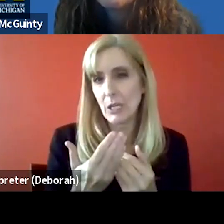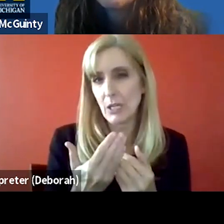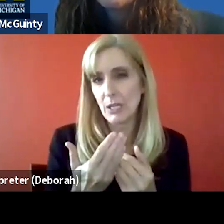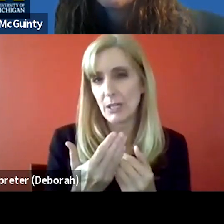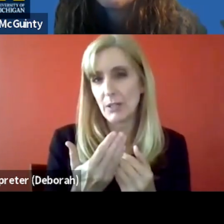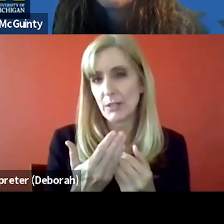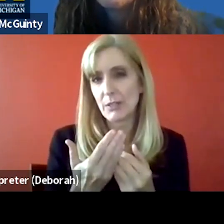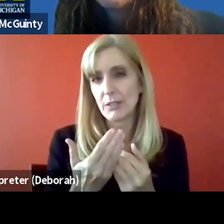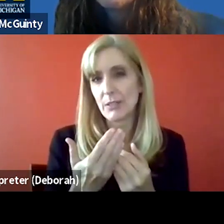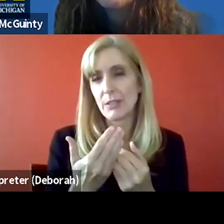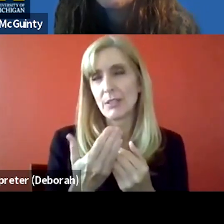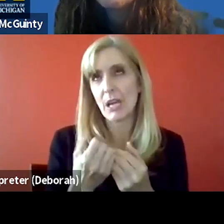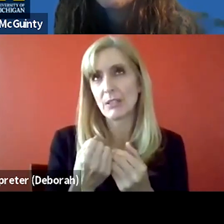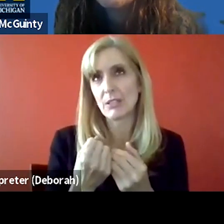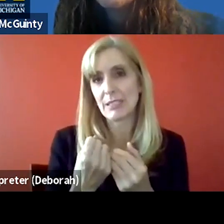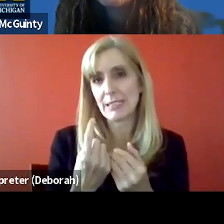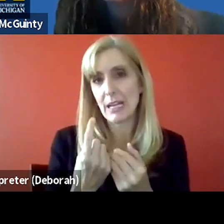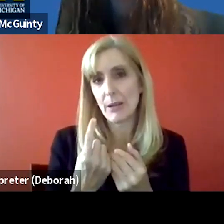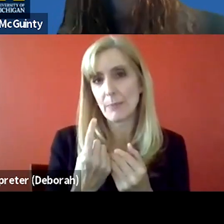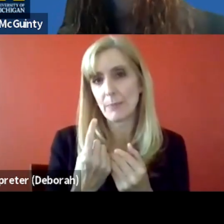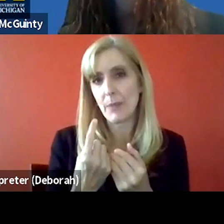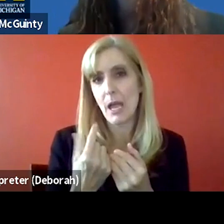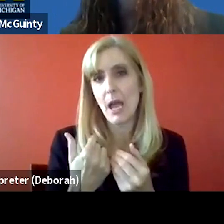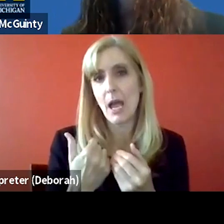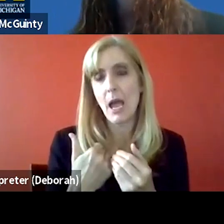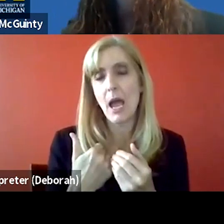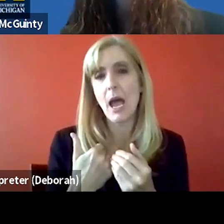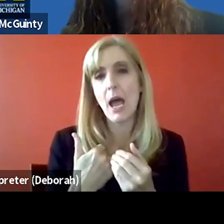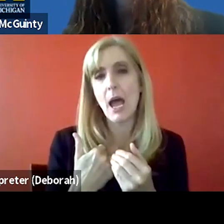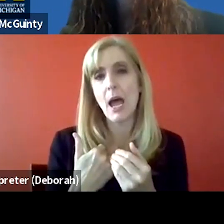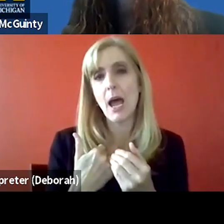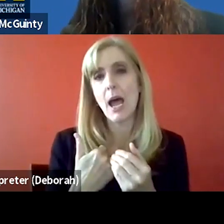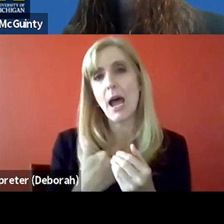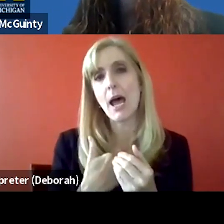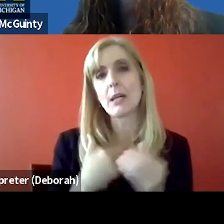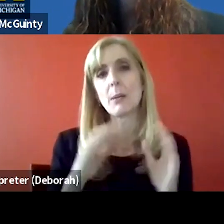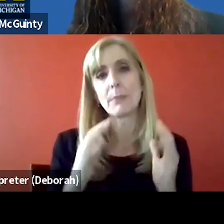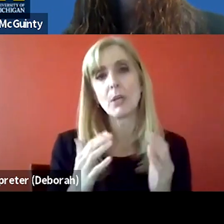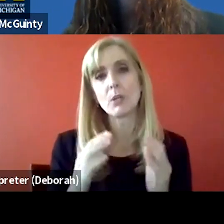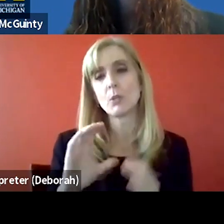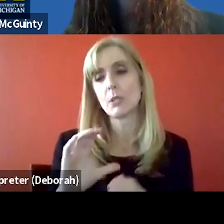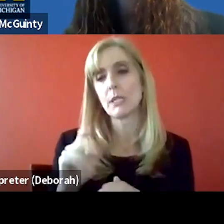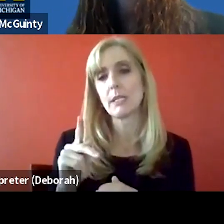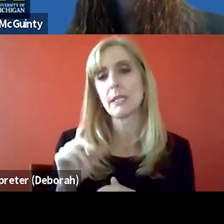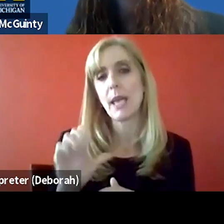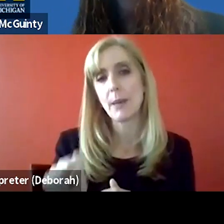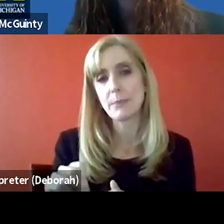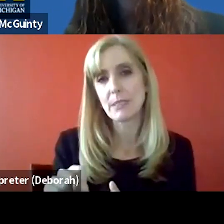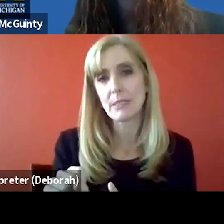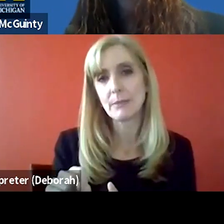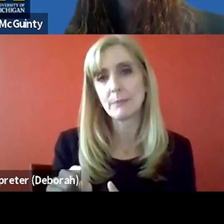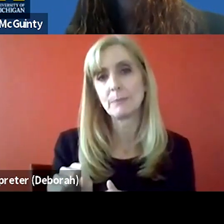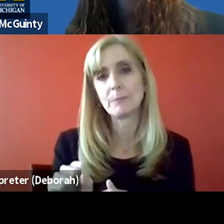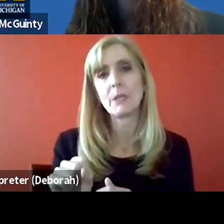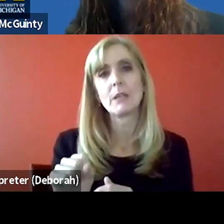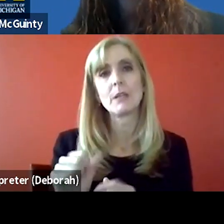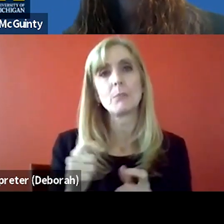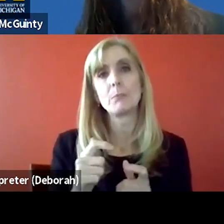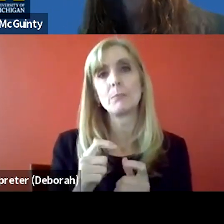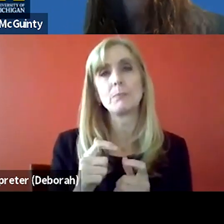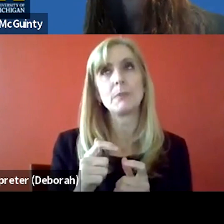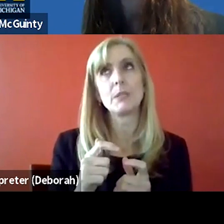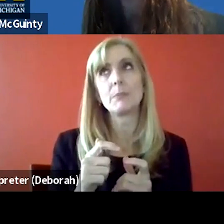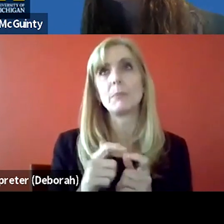broad task. I'll compare it to CAPS, where there's this thing like, oh, to make a CAPS appointment, it's going to be this big weight, this